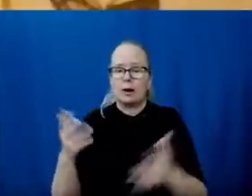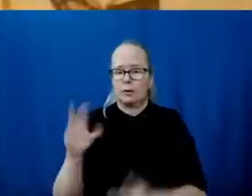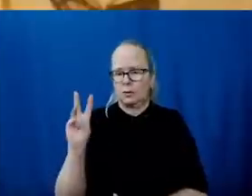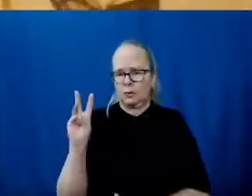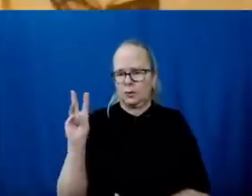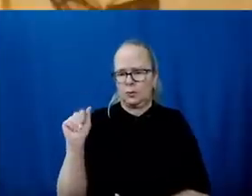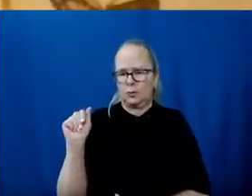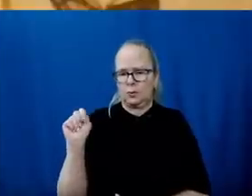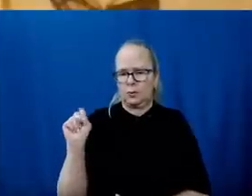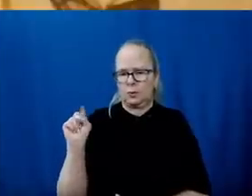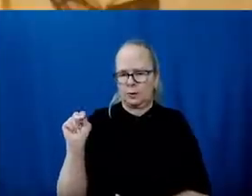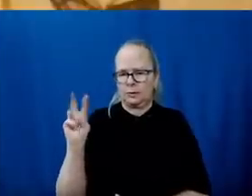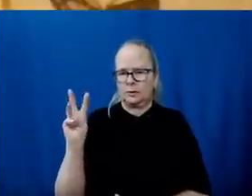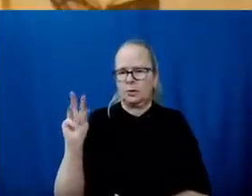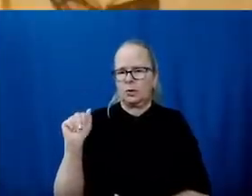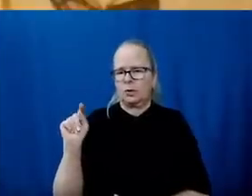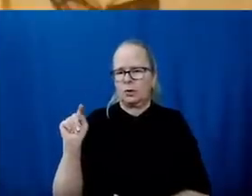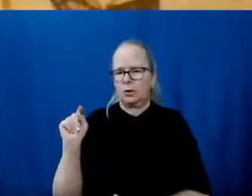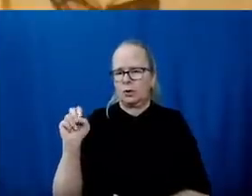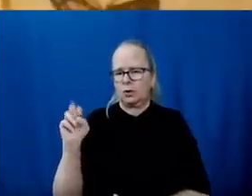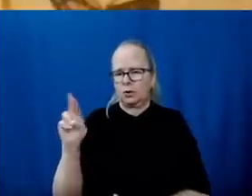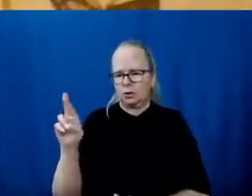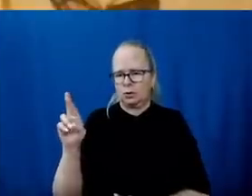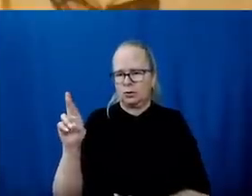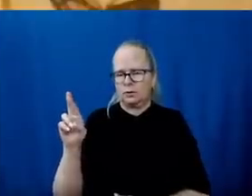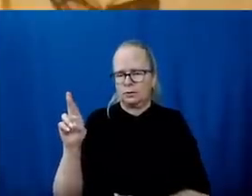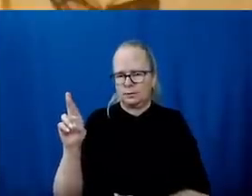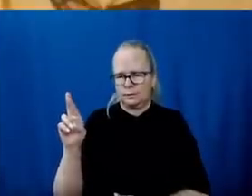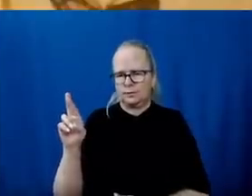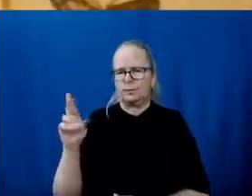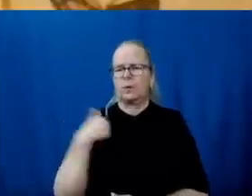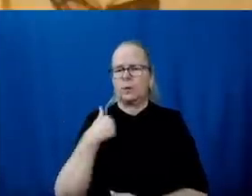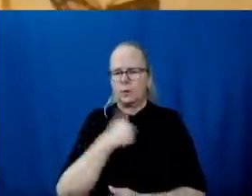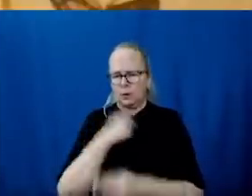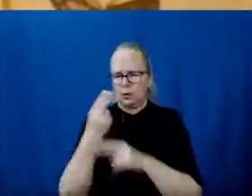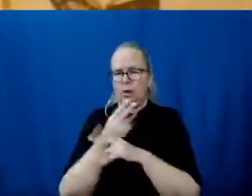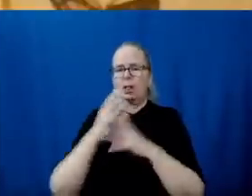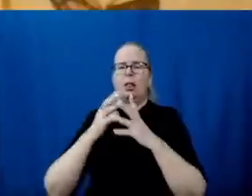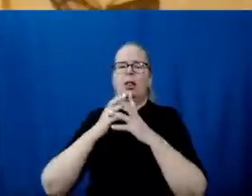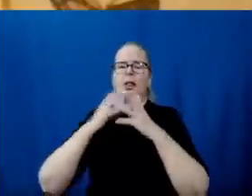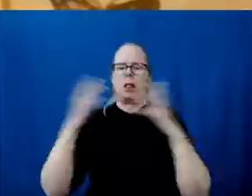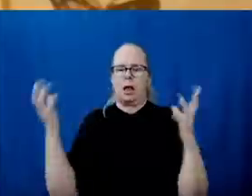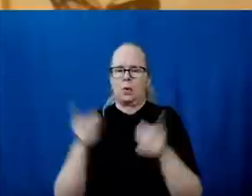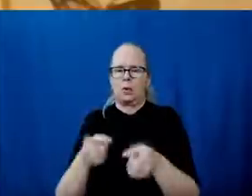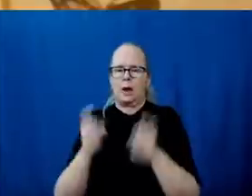ground. The other thing that's happening is rapid tests, and